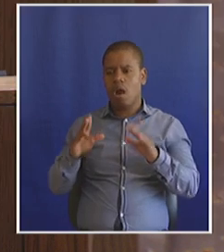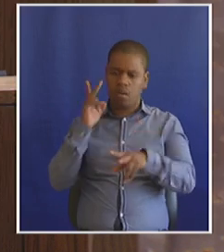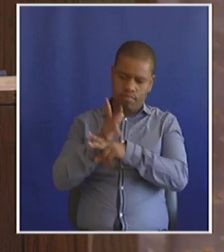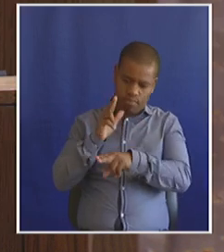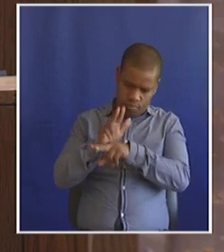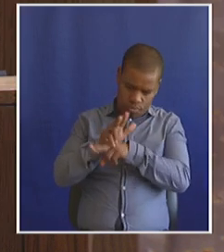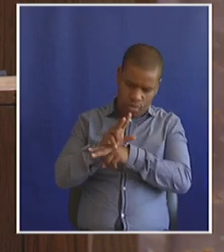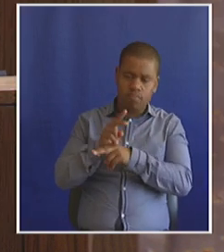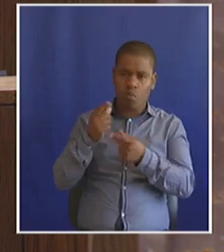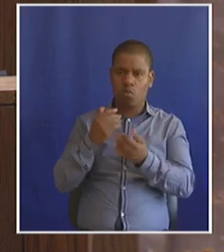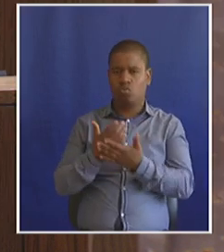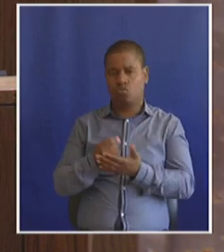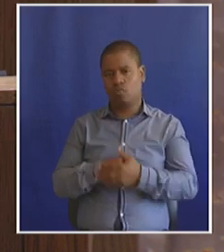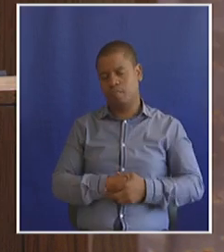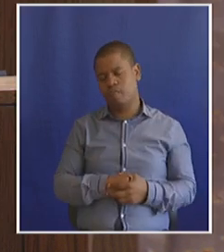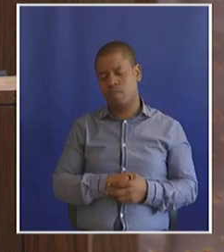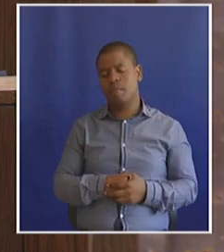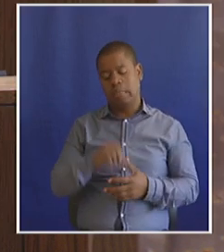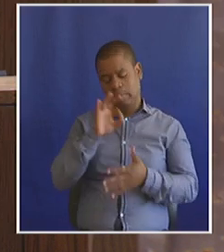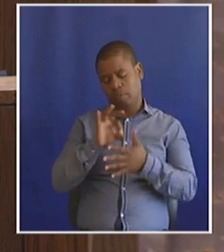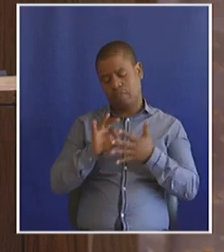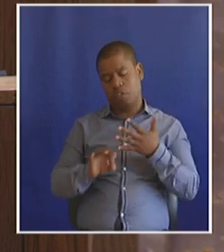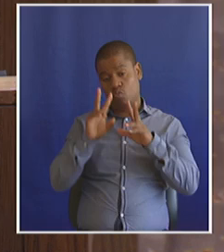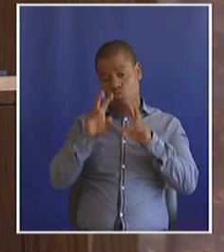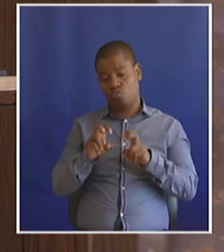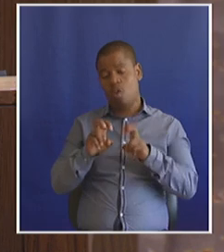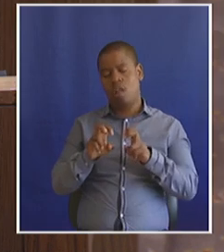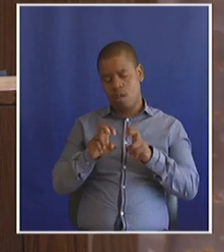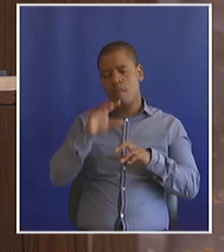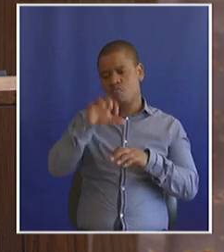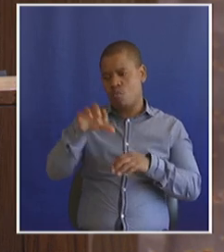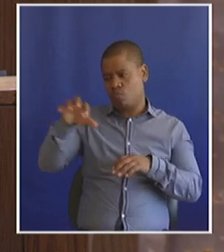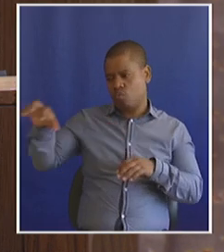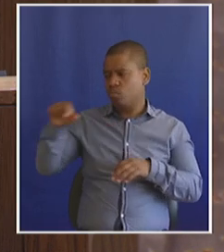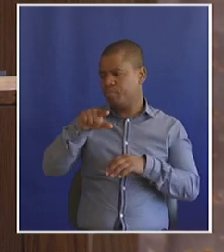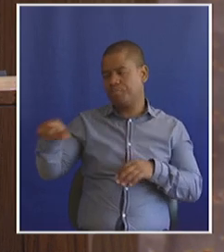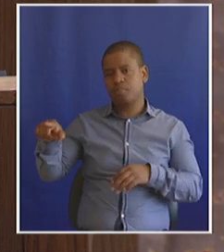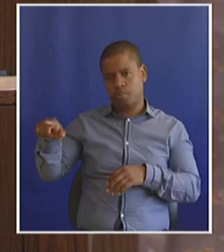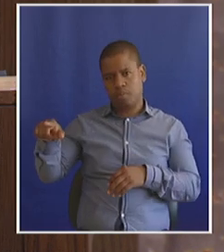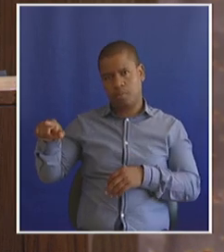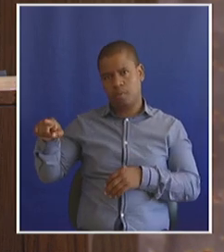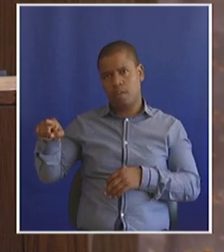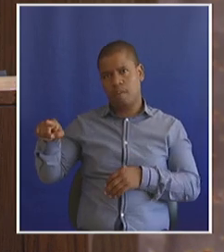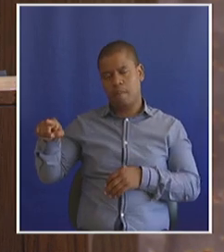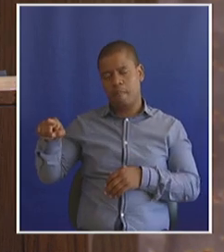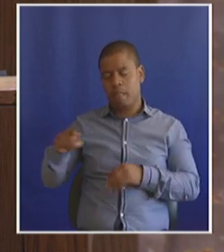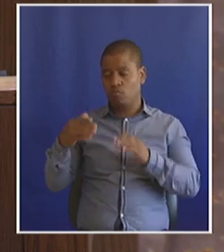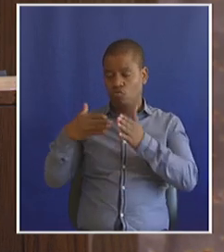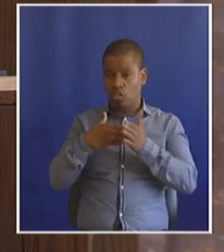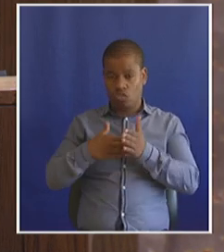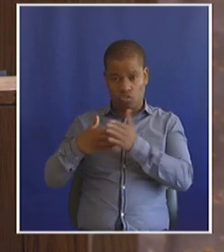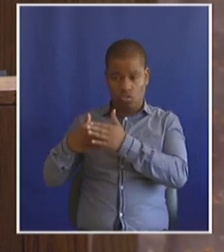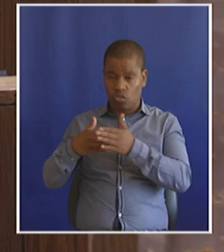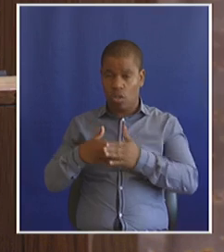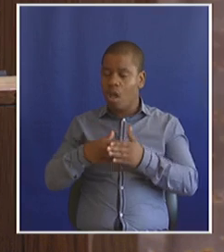But just as far as the specific questions on the provincial breakdown of escapes, captures, and what are the challenges,